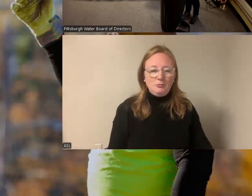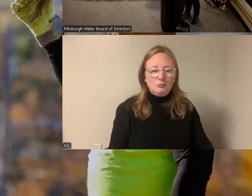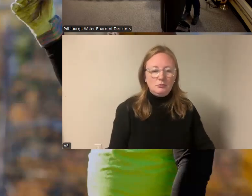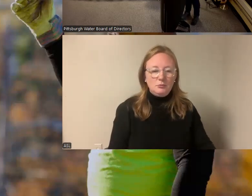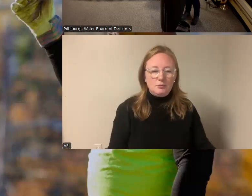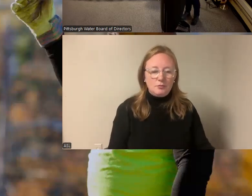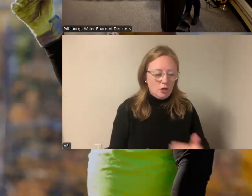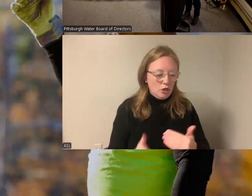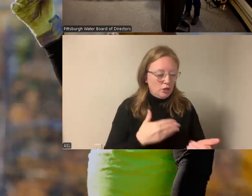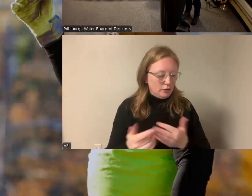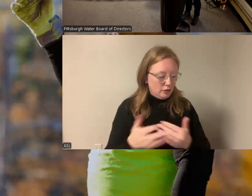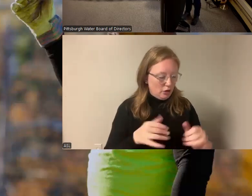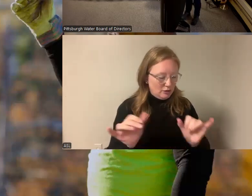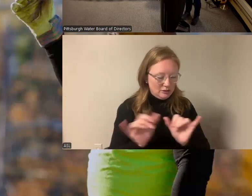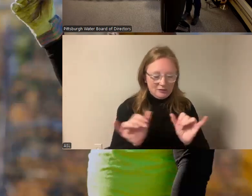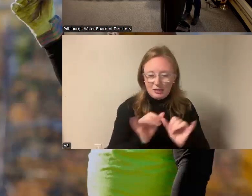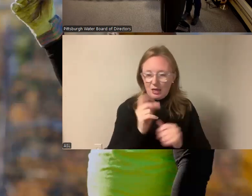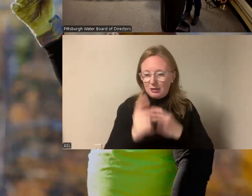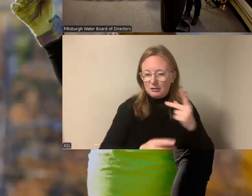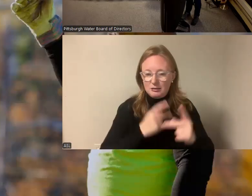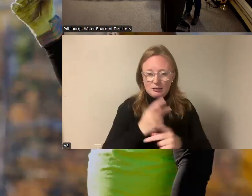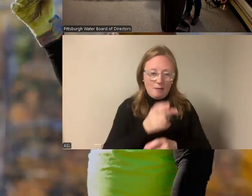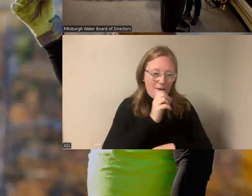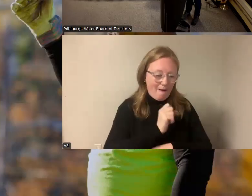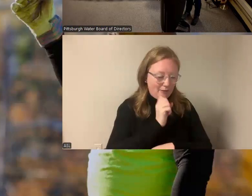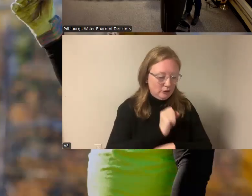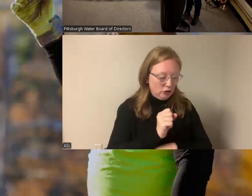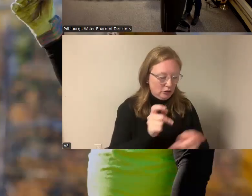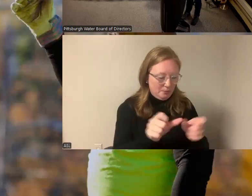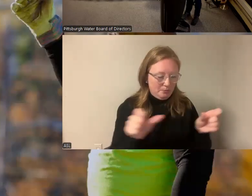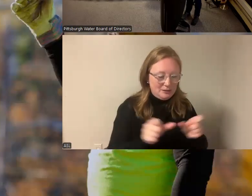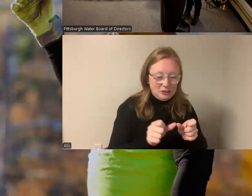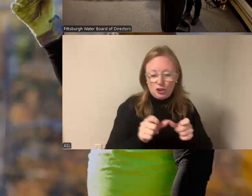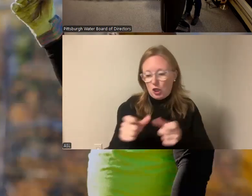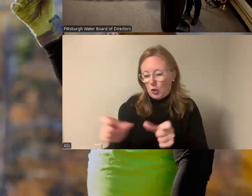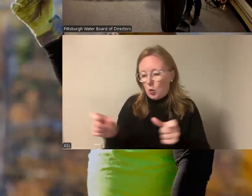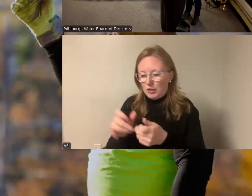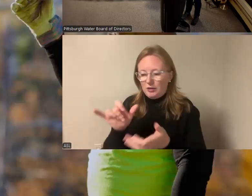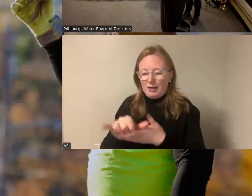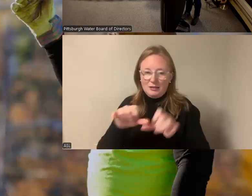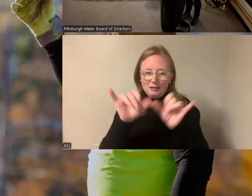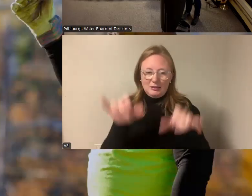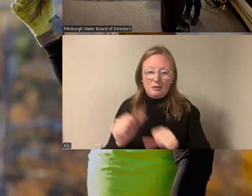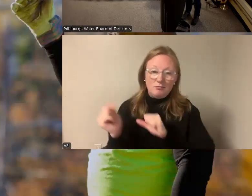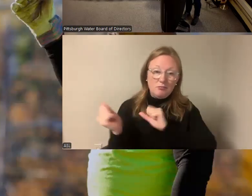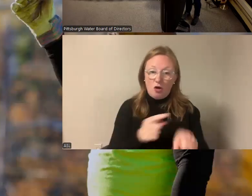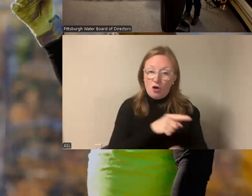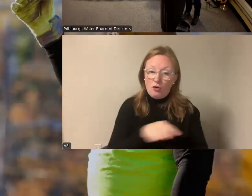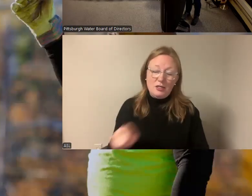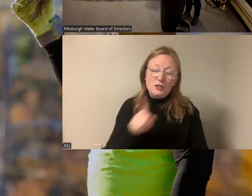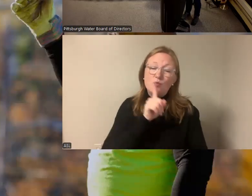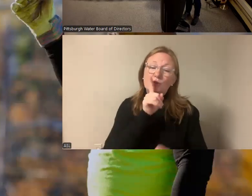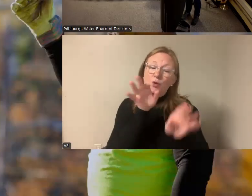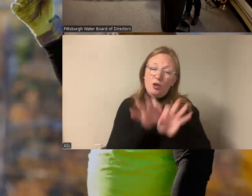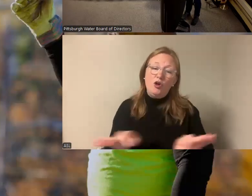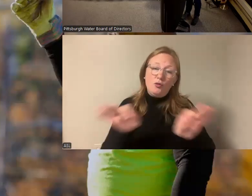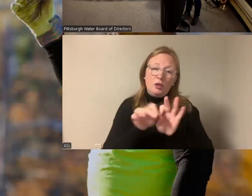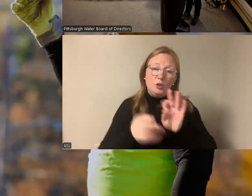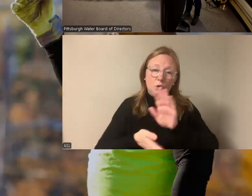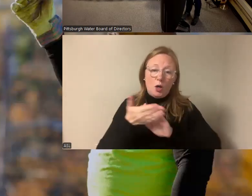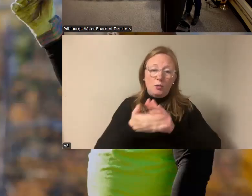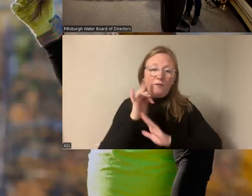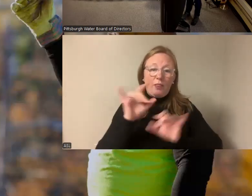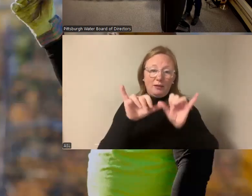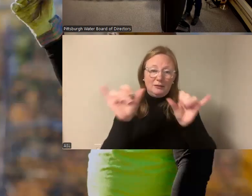of size, type, age, position, or location or system, all of these really are critical to the operation